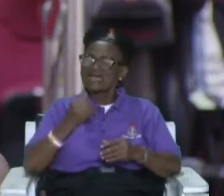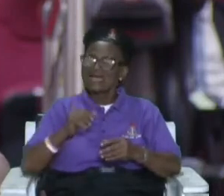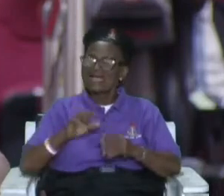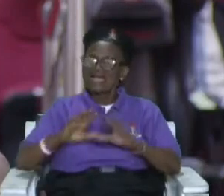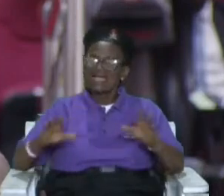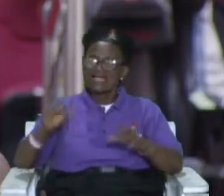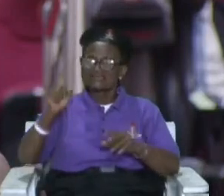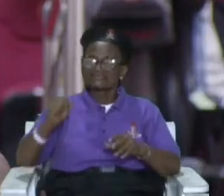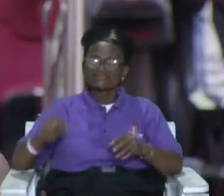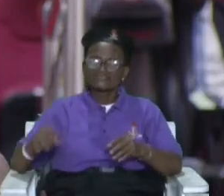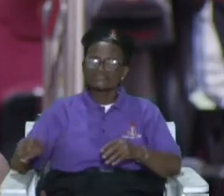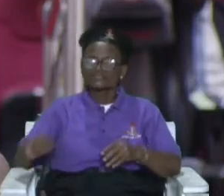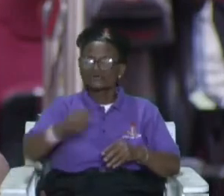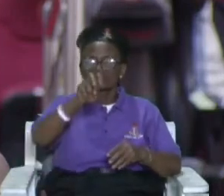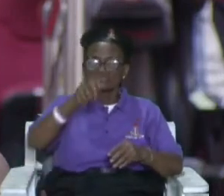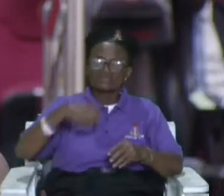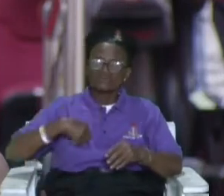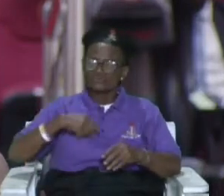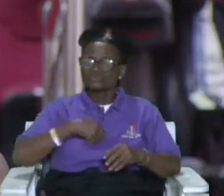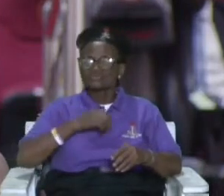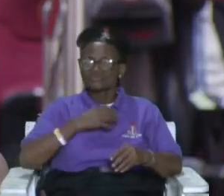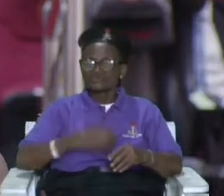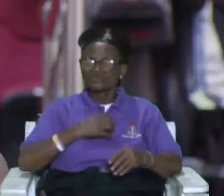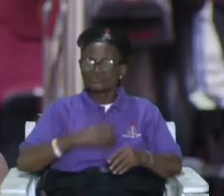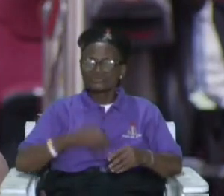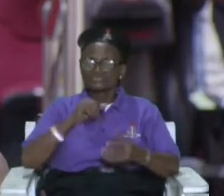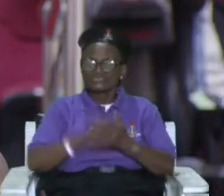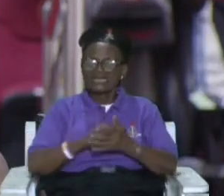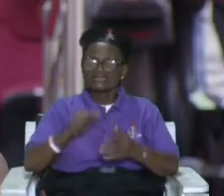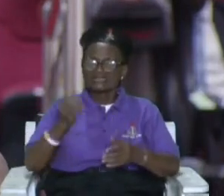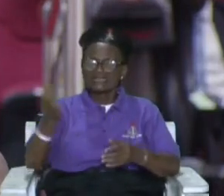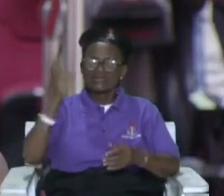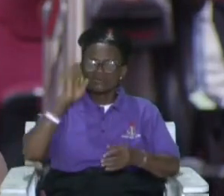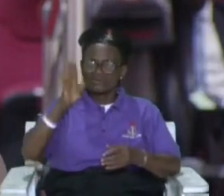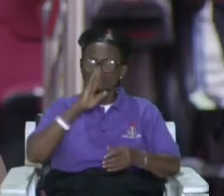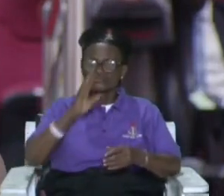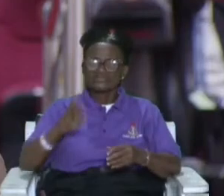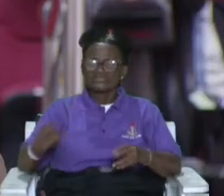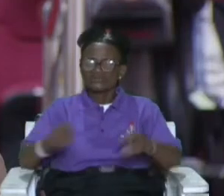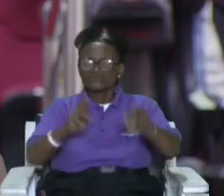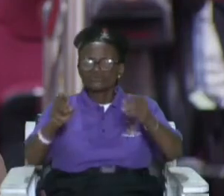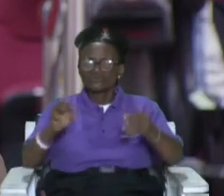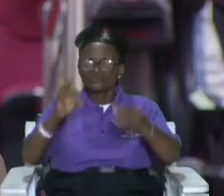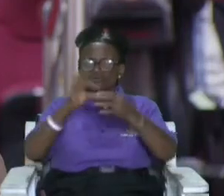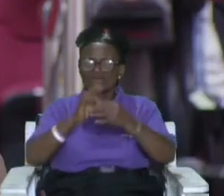We wish that there be a road connecting us to Ife."